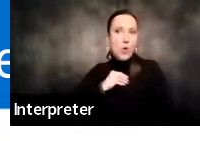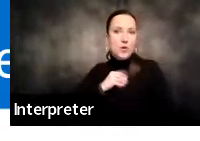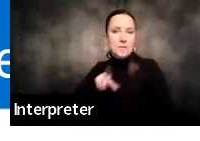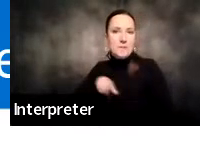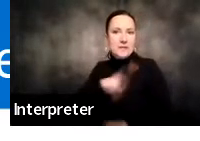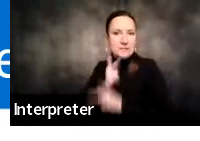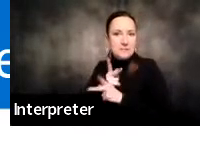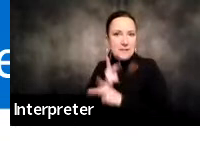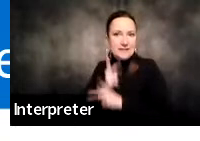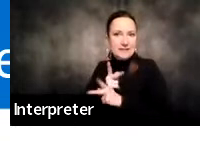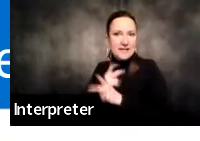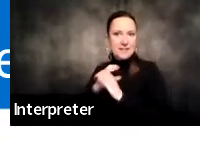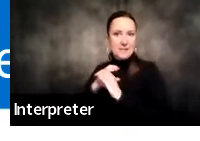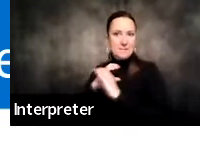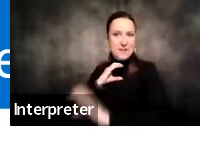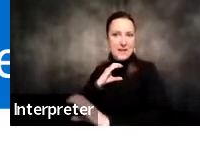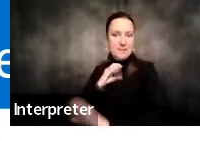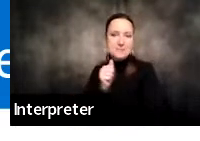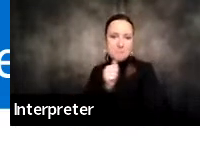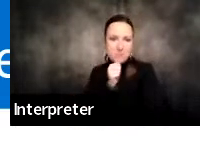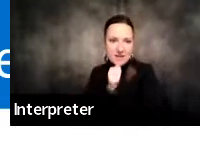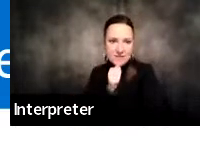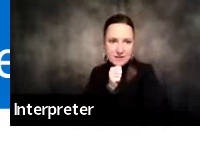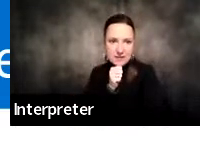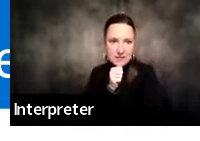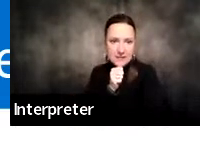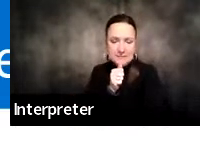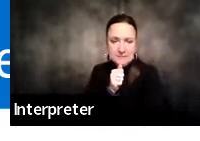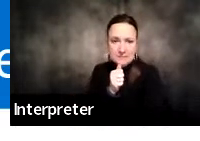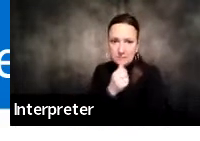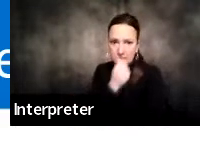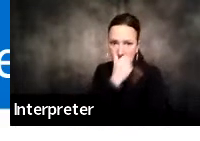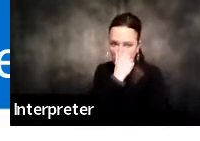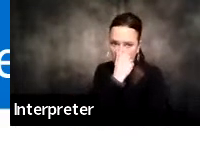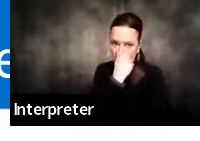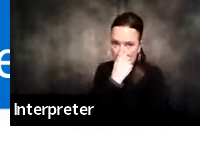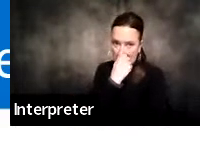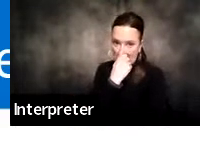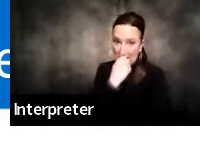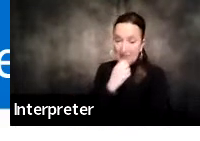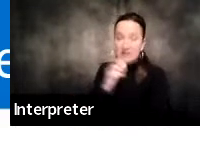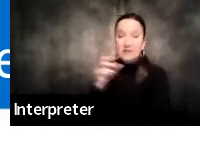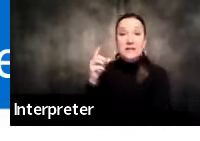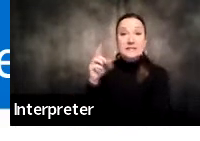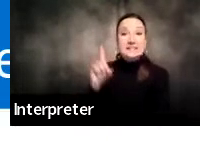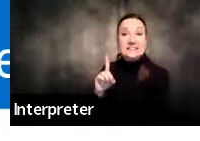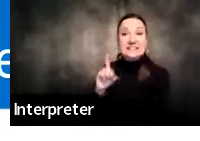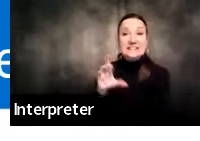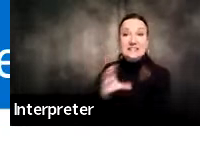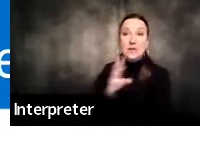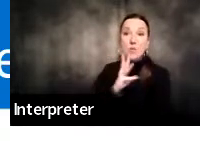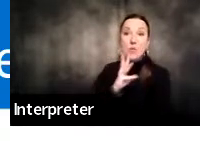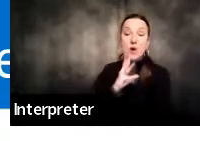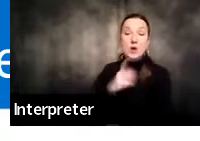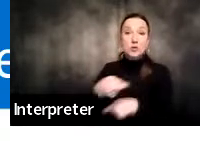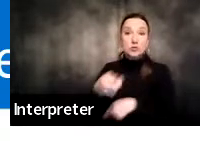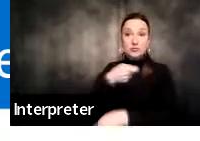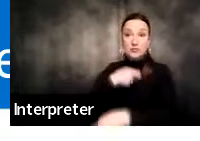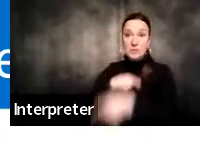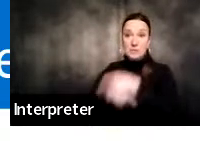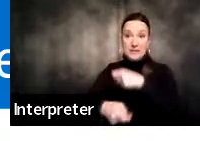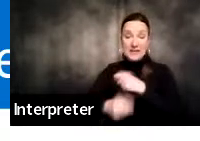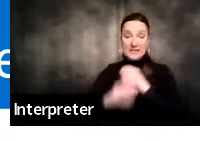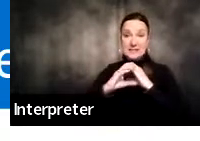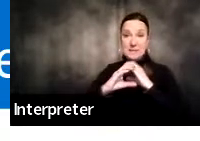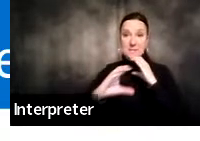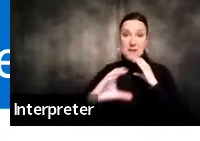pipe that's on private property. And in order for DC Water to replace that, the homeowner